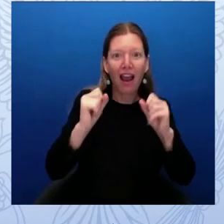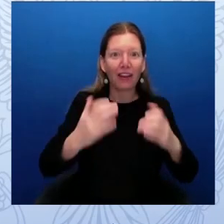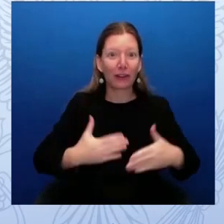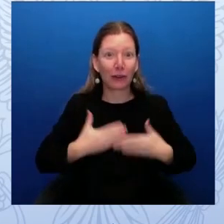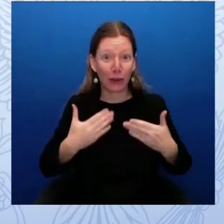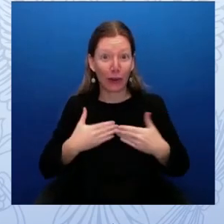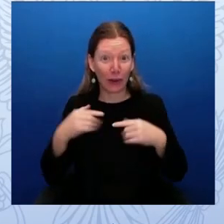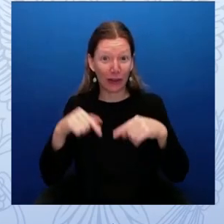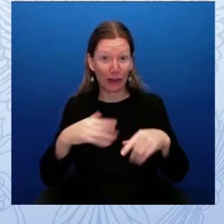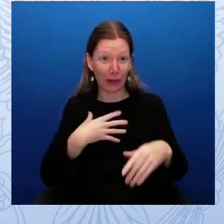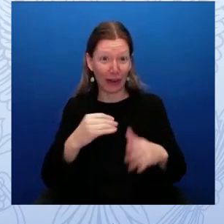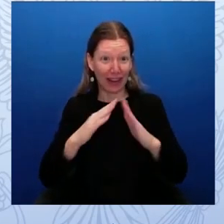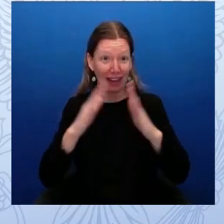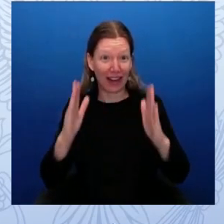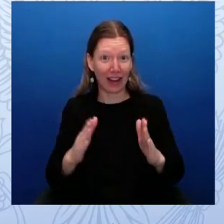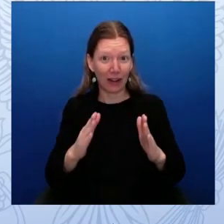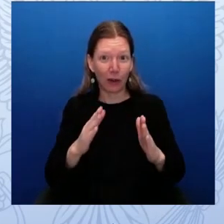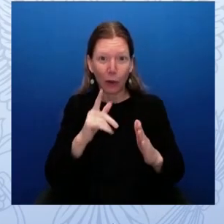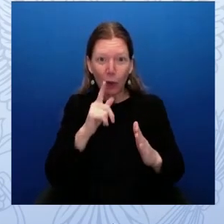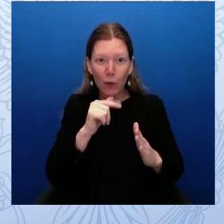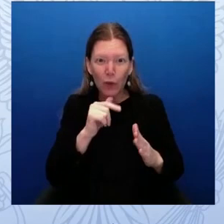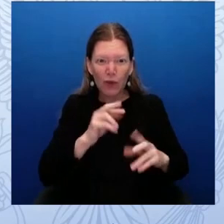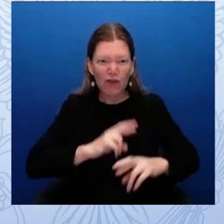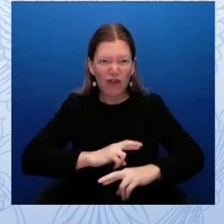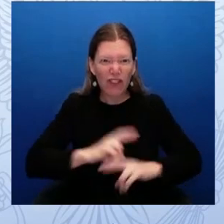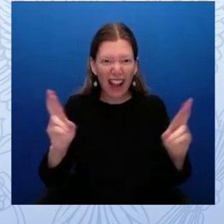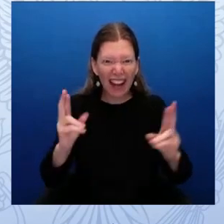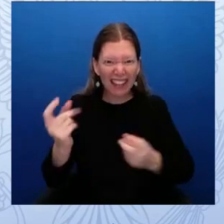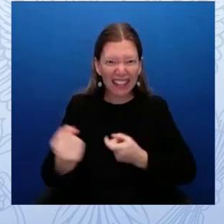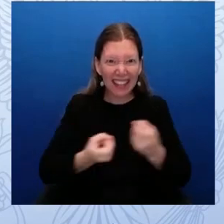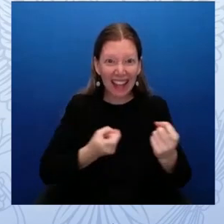skate? Yeah? Yeah? Okay.